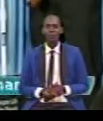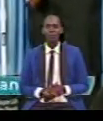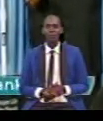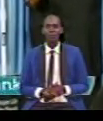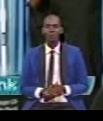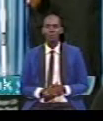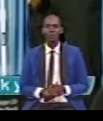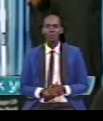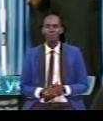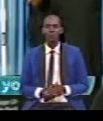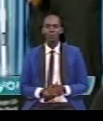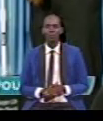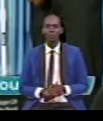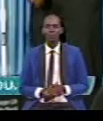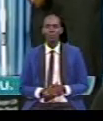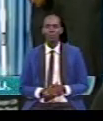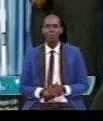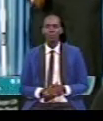forever.